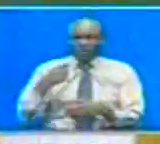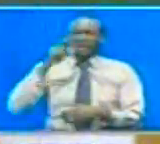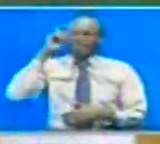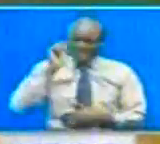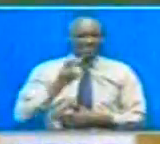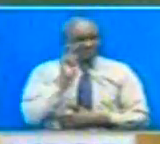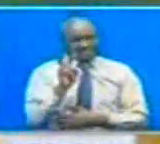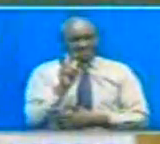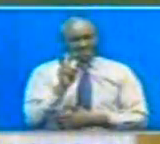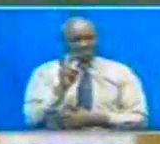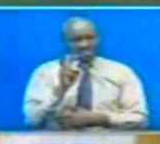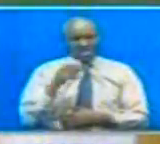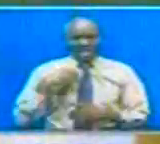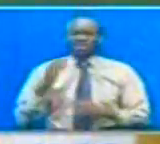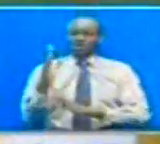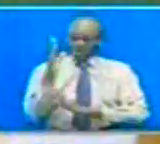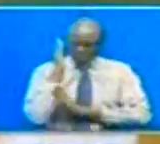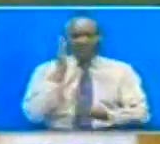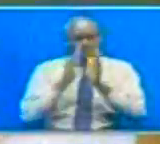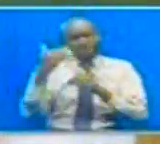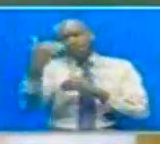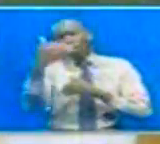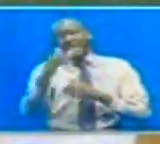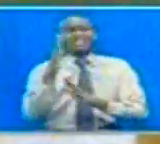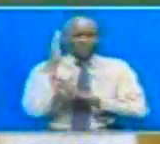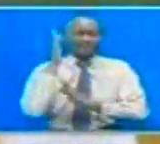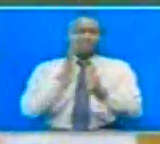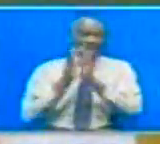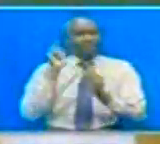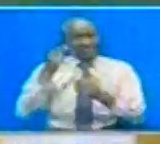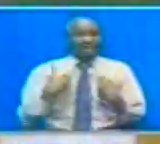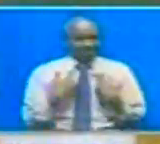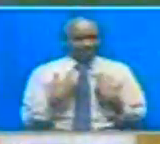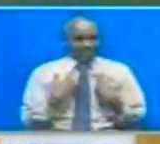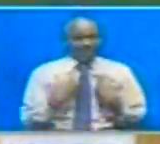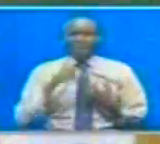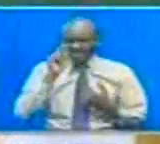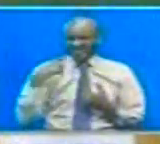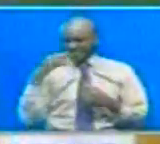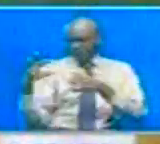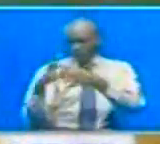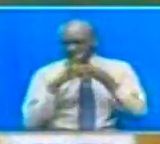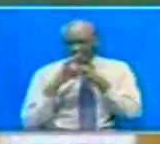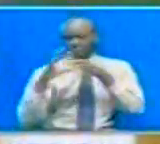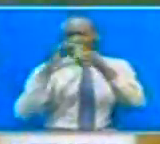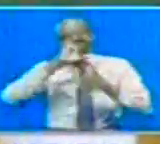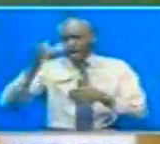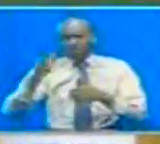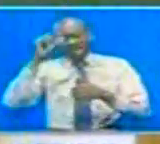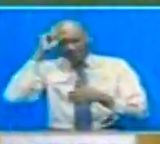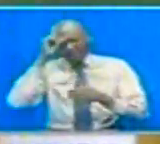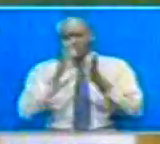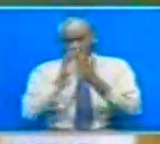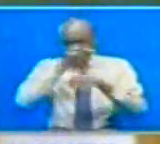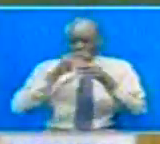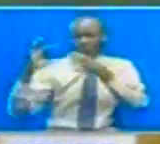strong border security arrangement. It's not in that bill. We should be seeing better coordination between the county governments and the national